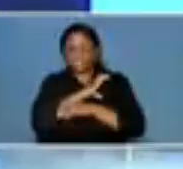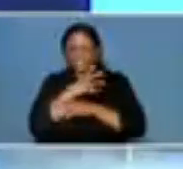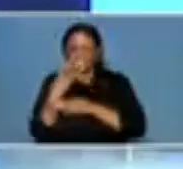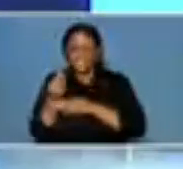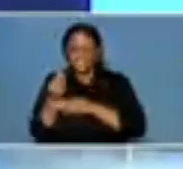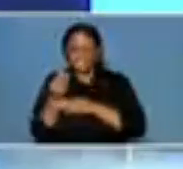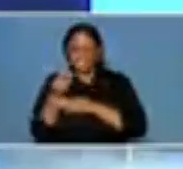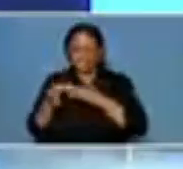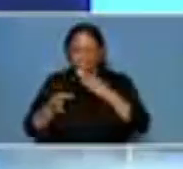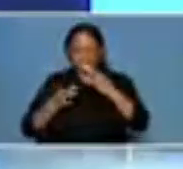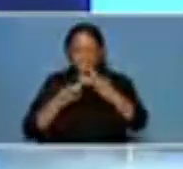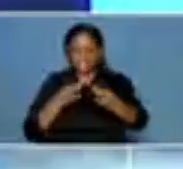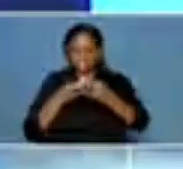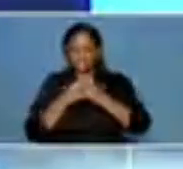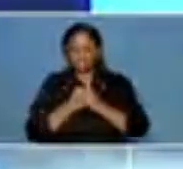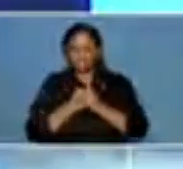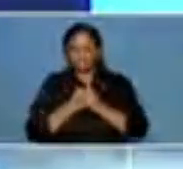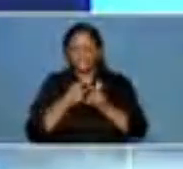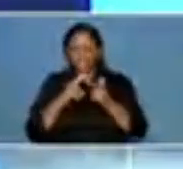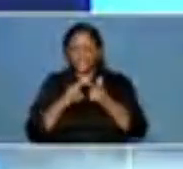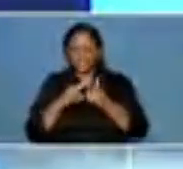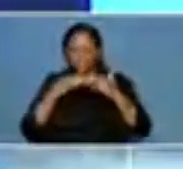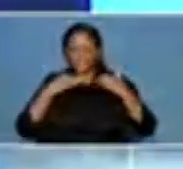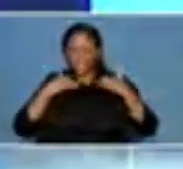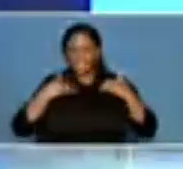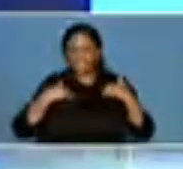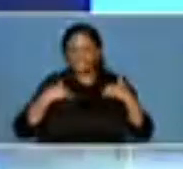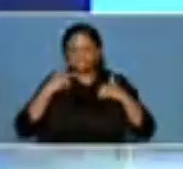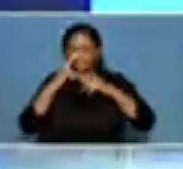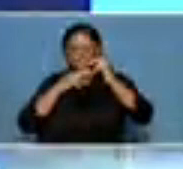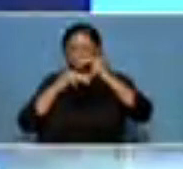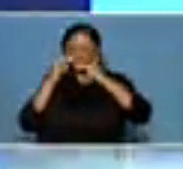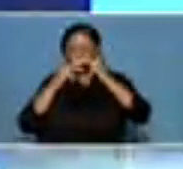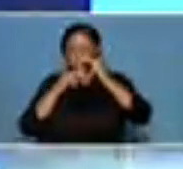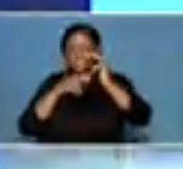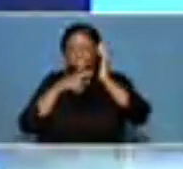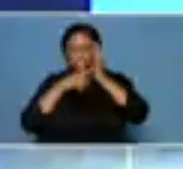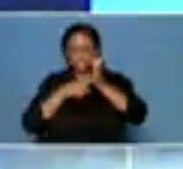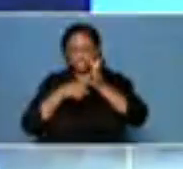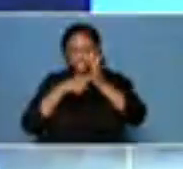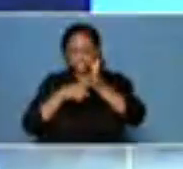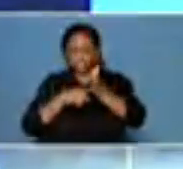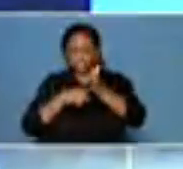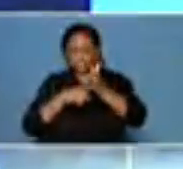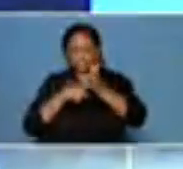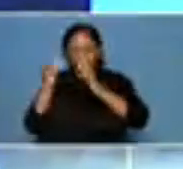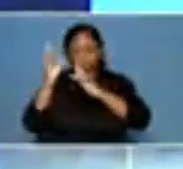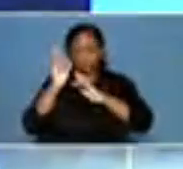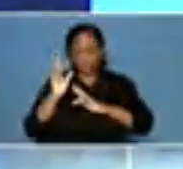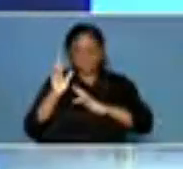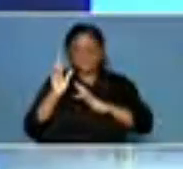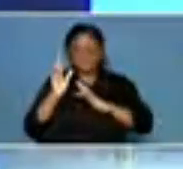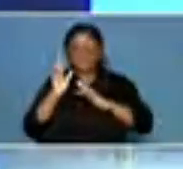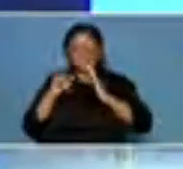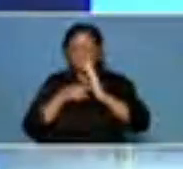A number of Bahamians recognized for their contributions towards national development during the Kingdor National Parkinson's Foundation Gala this